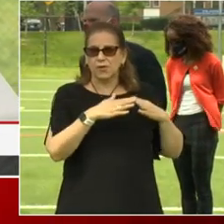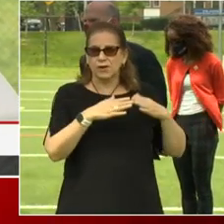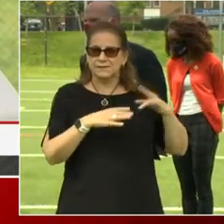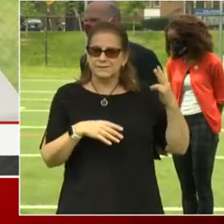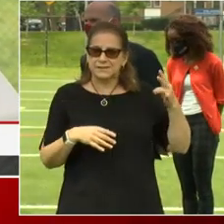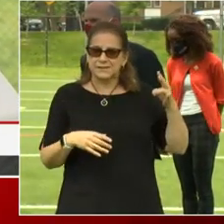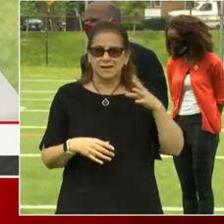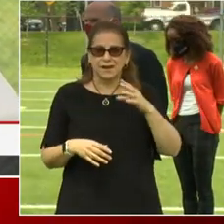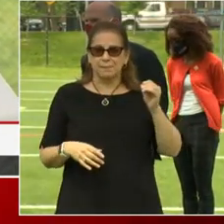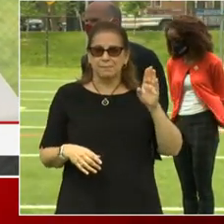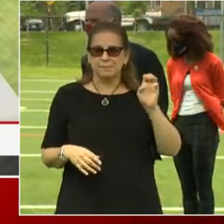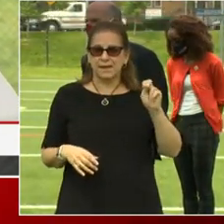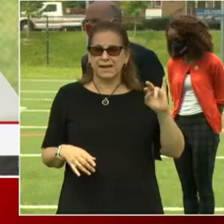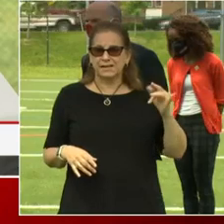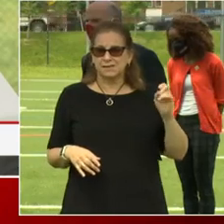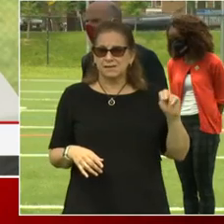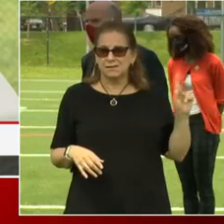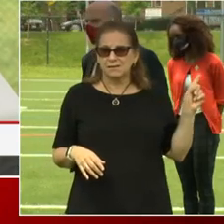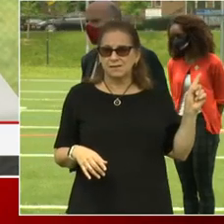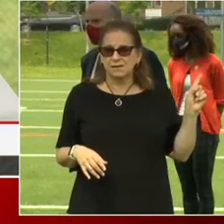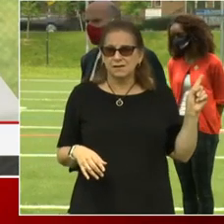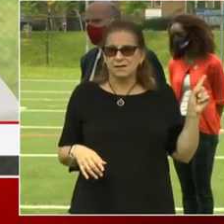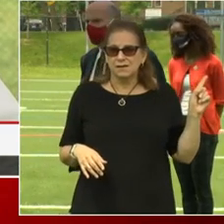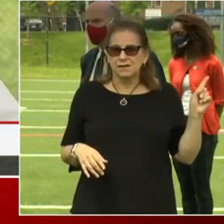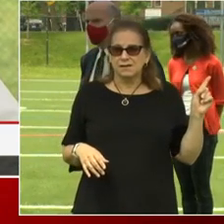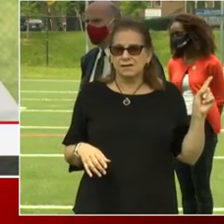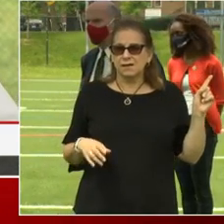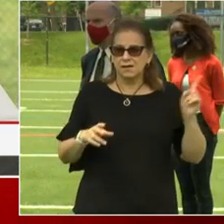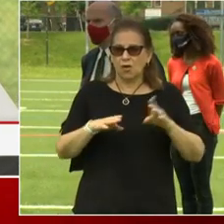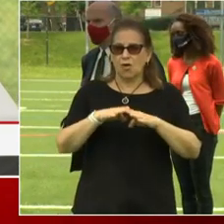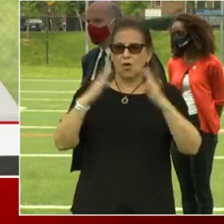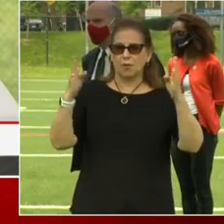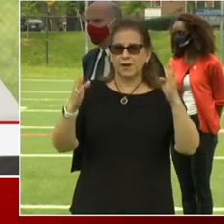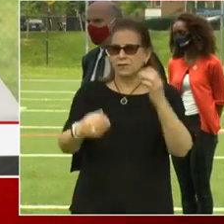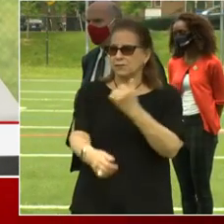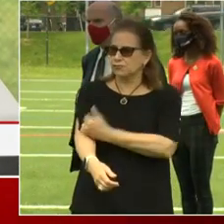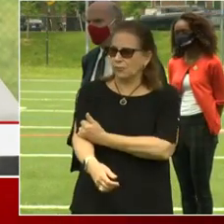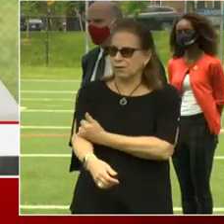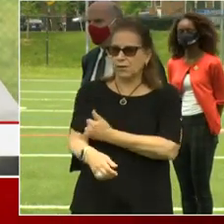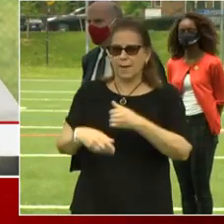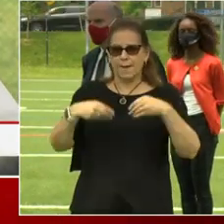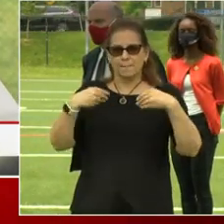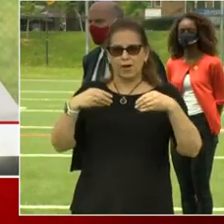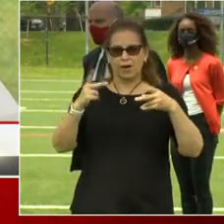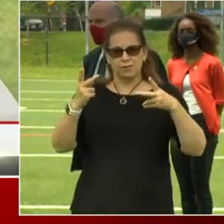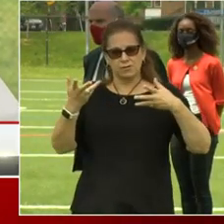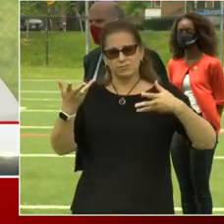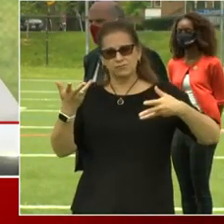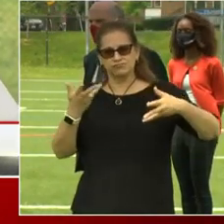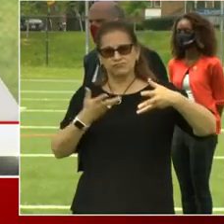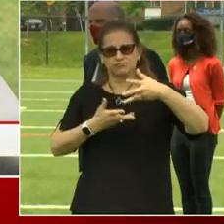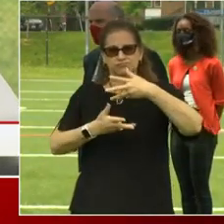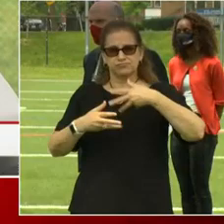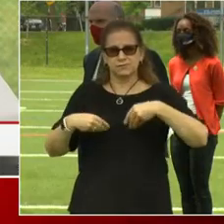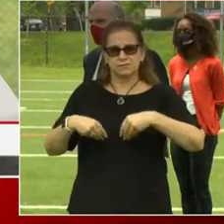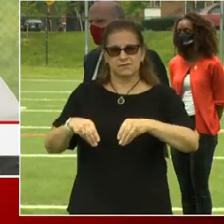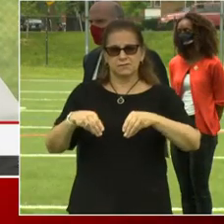there's an open-air drug market there. She says it to the chief of police. She says it in the presence of the district